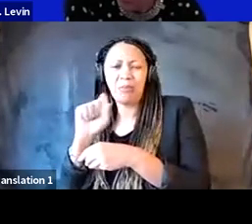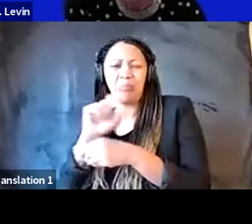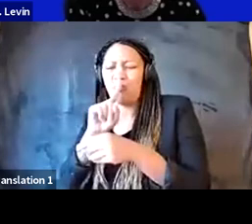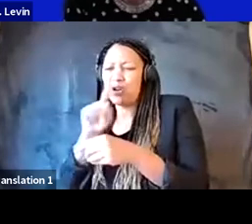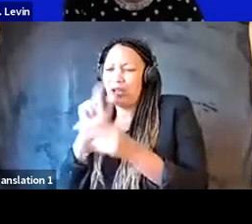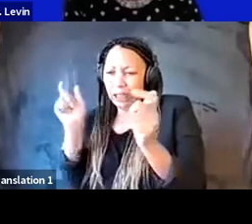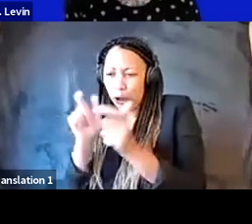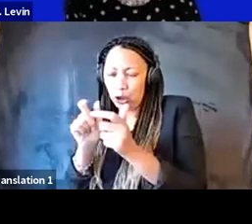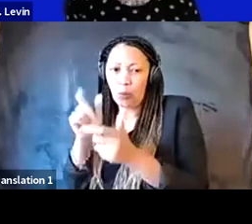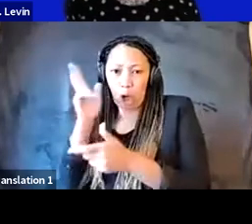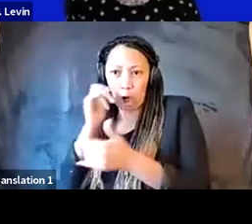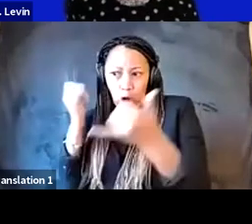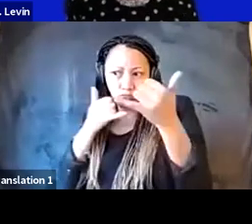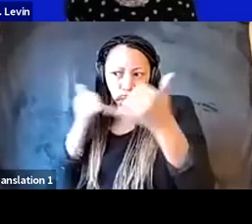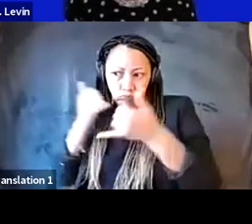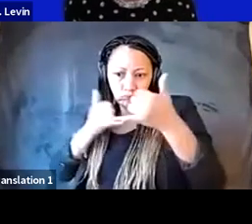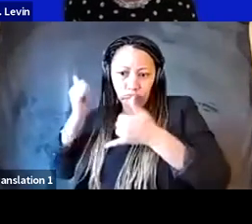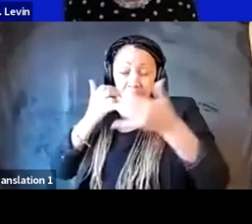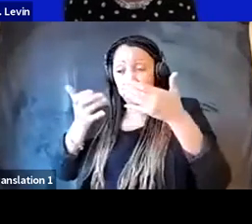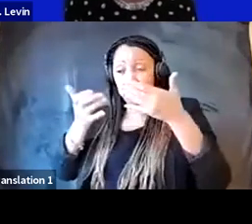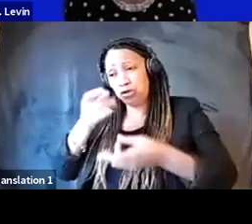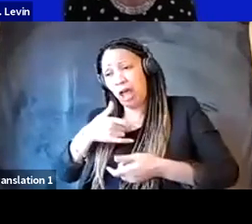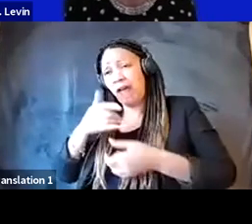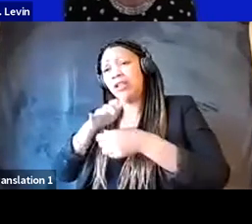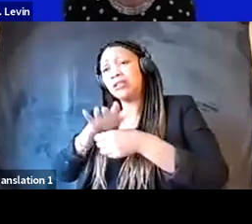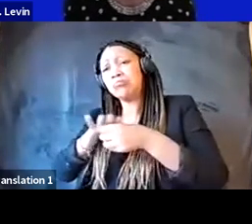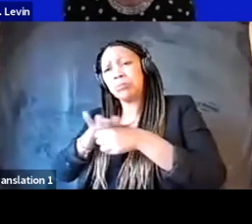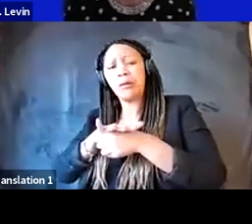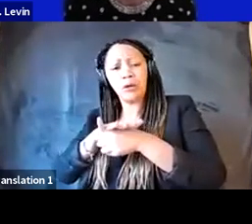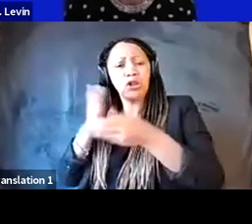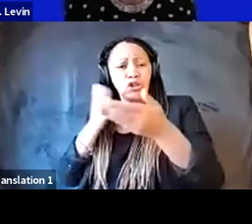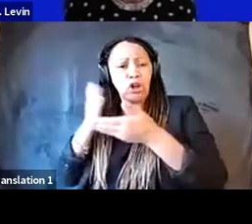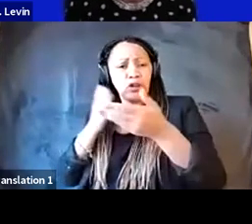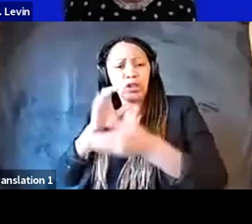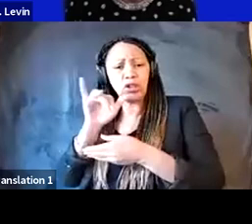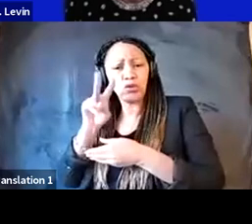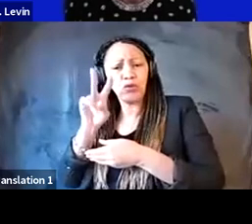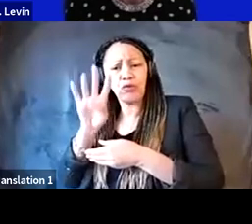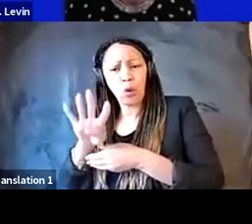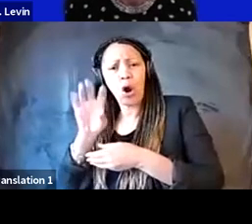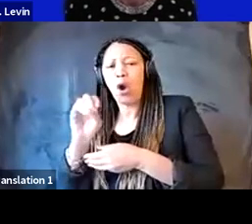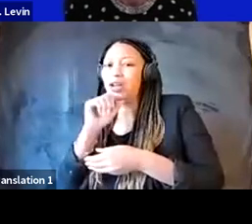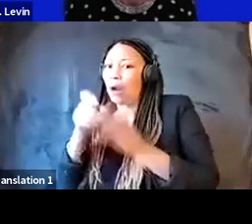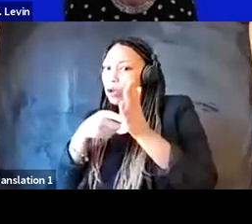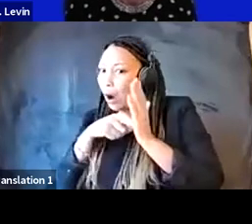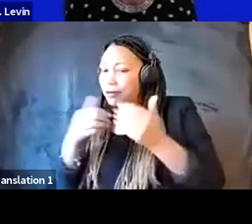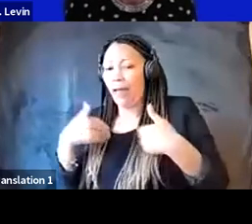calls that there would be an interest in having some neighborhood services here. So it's a C24 overlay. It's not required to have retail, but we do think